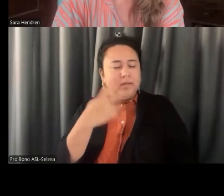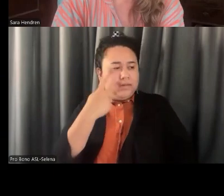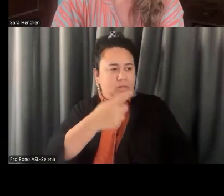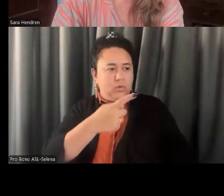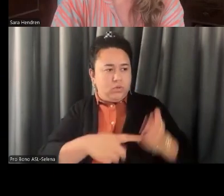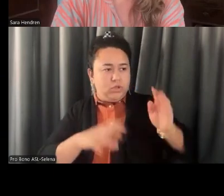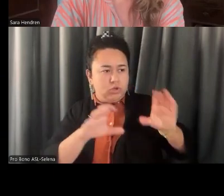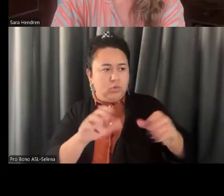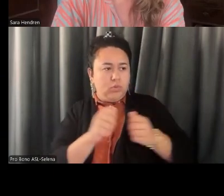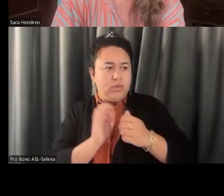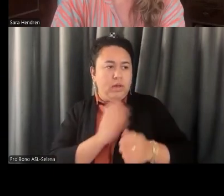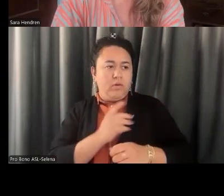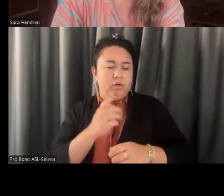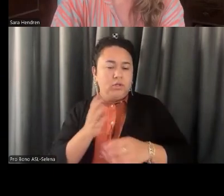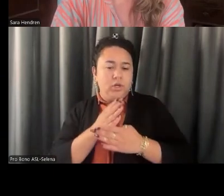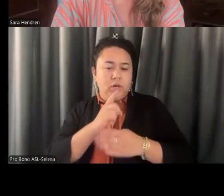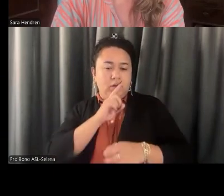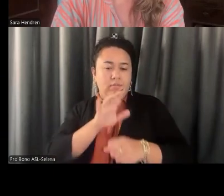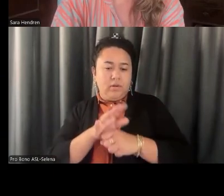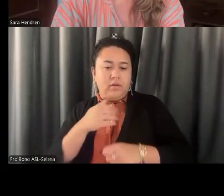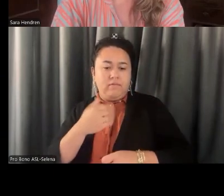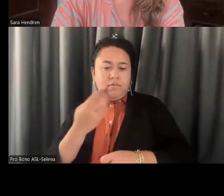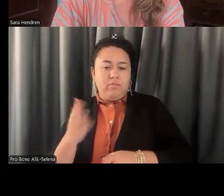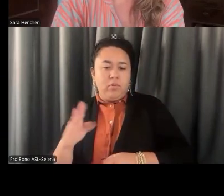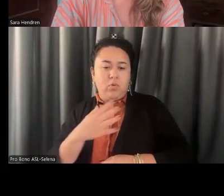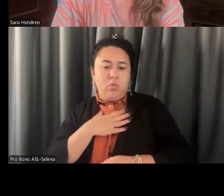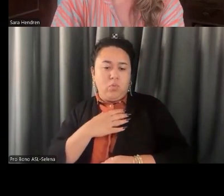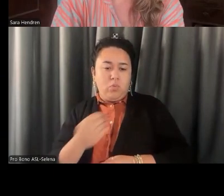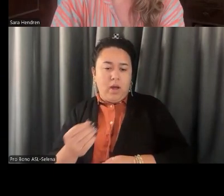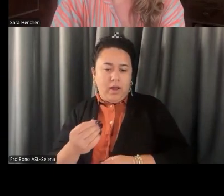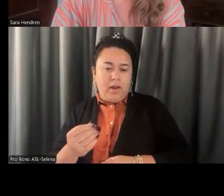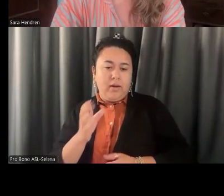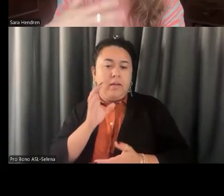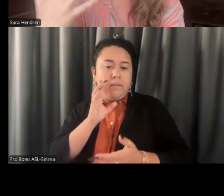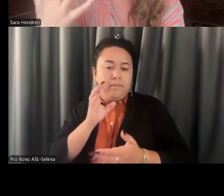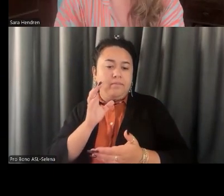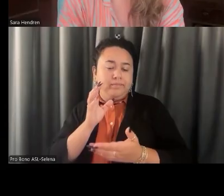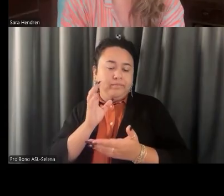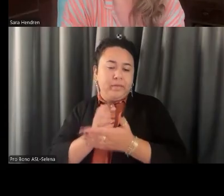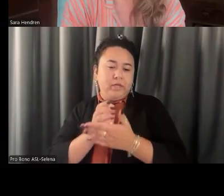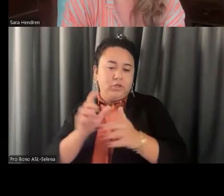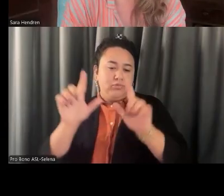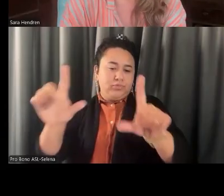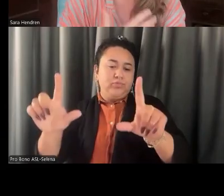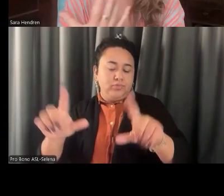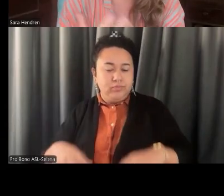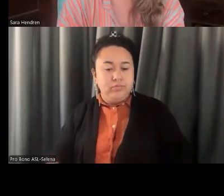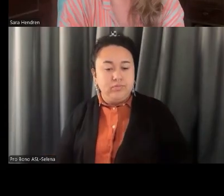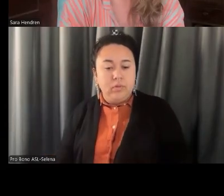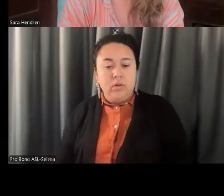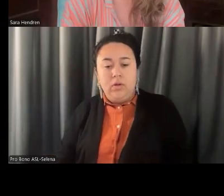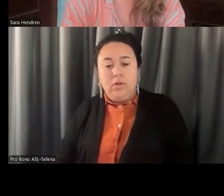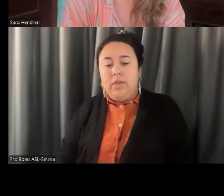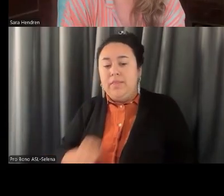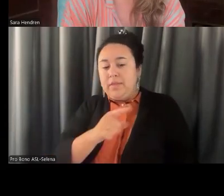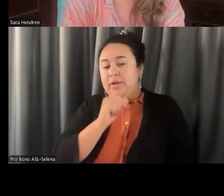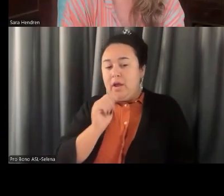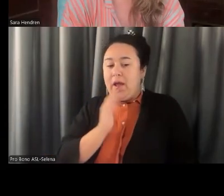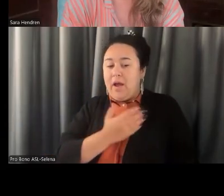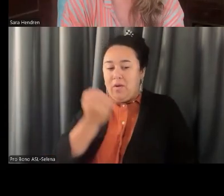shared commitments. So we've got this blue and white, parking sign with our image on it. And then this was not our idea,